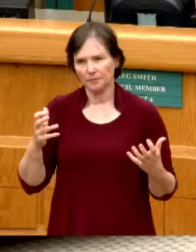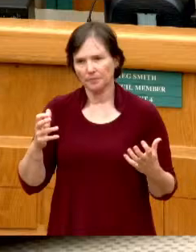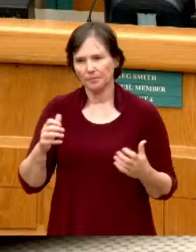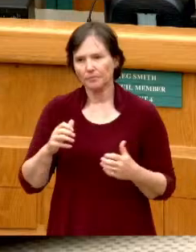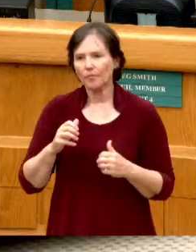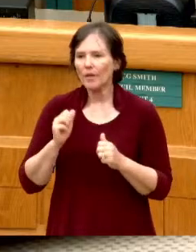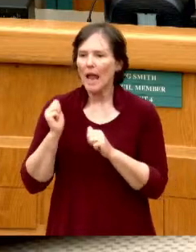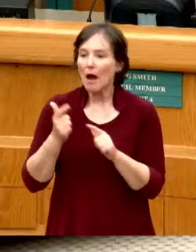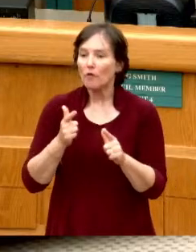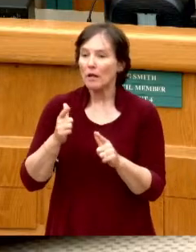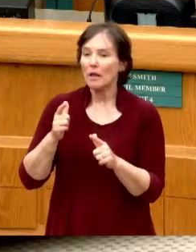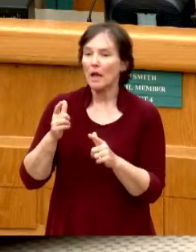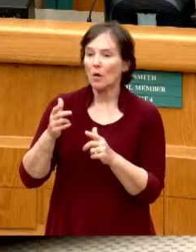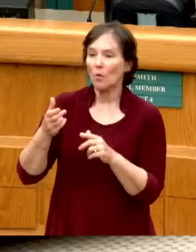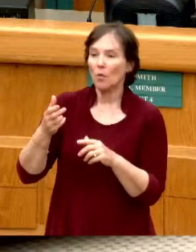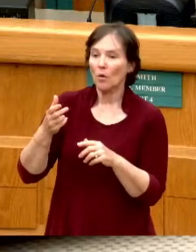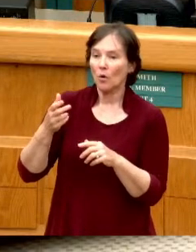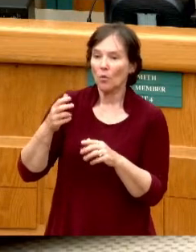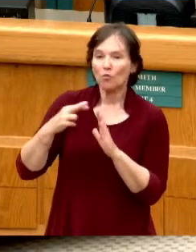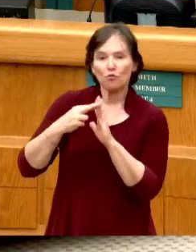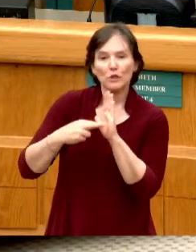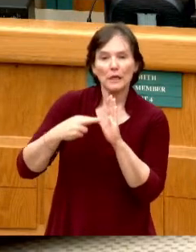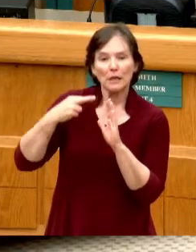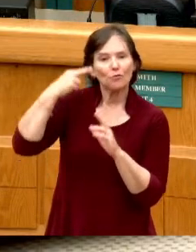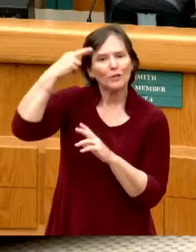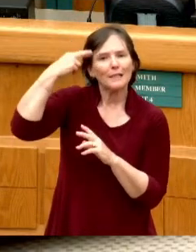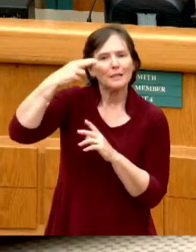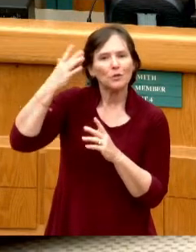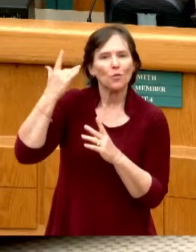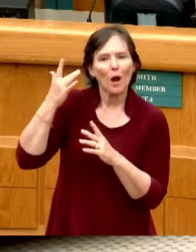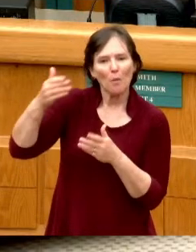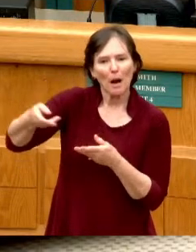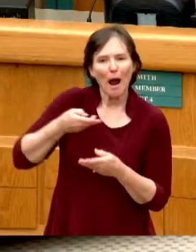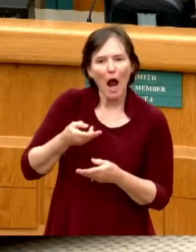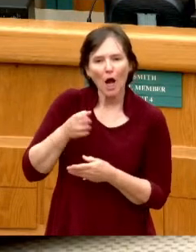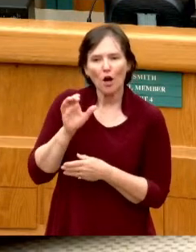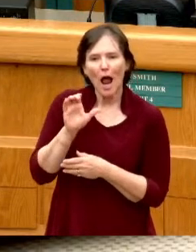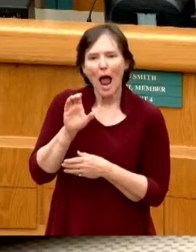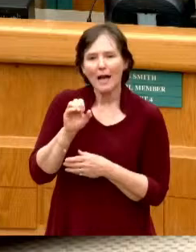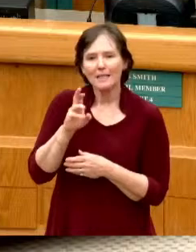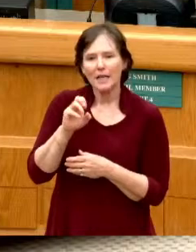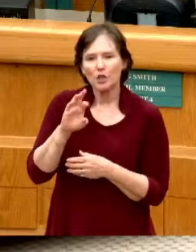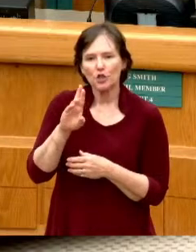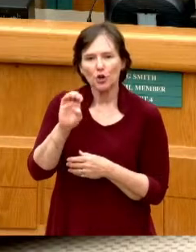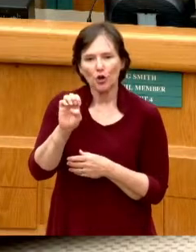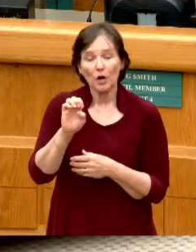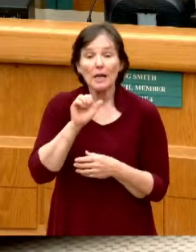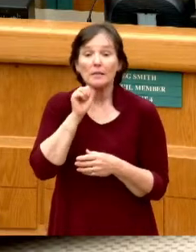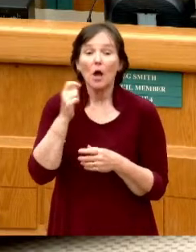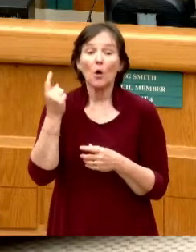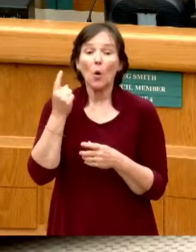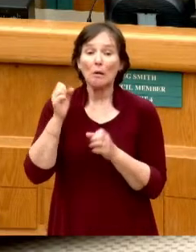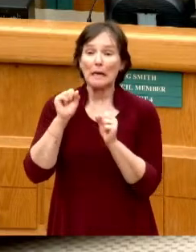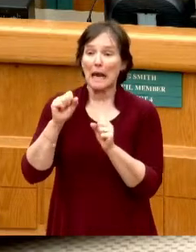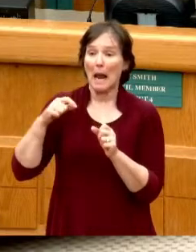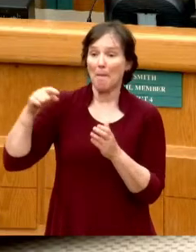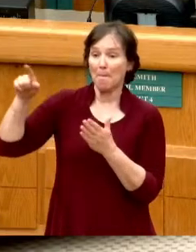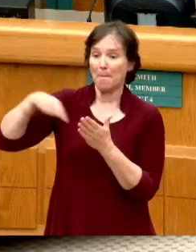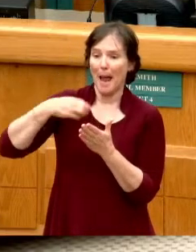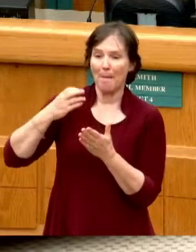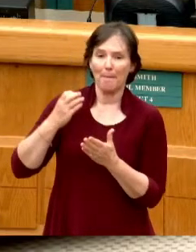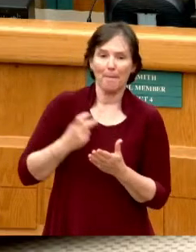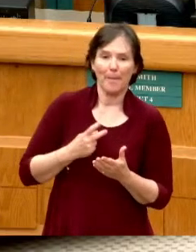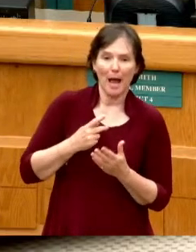they were hired for is not only reimbursable, but we just received a big step up. I think